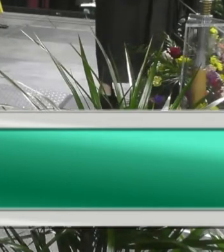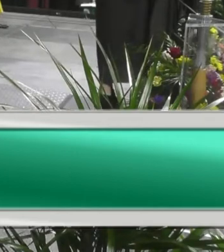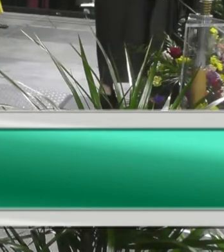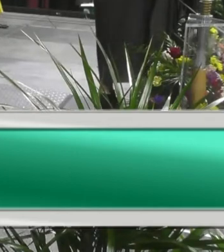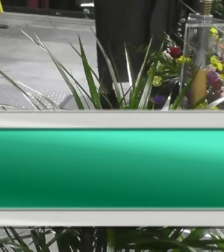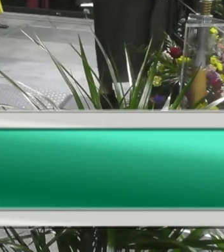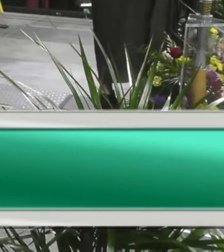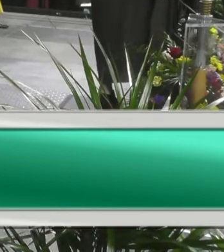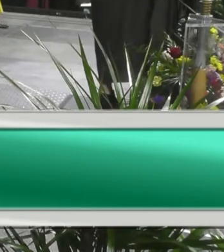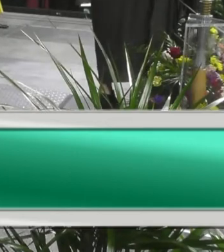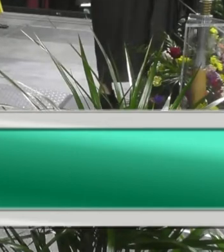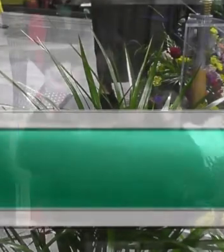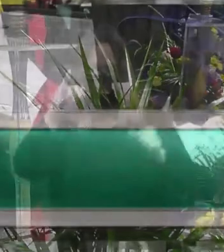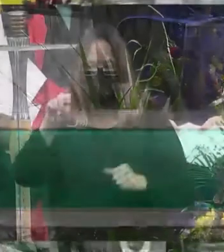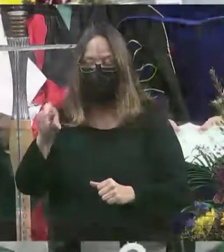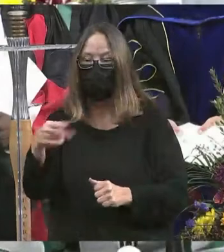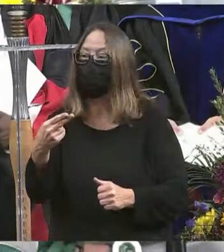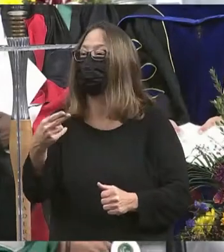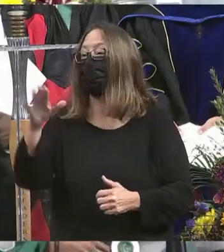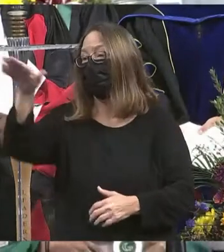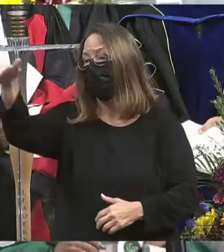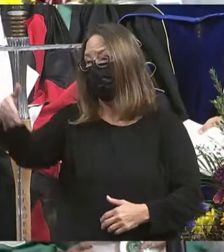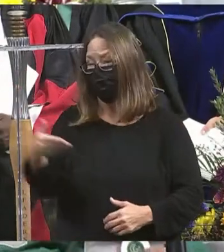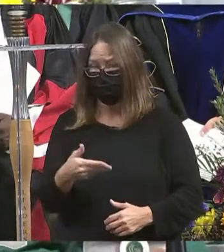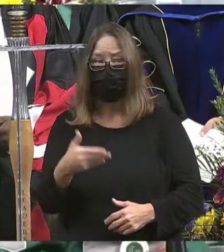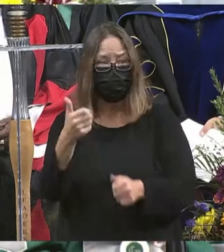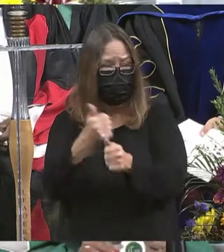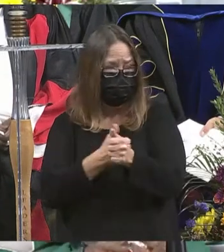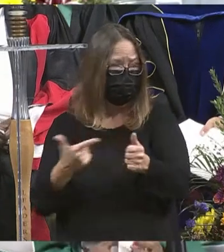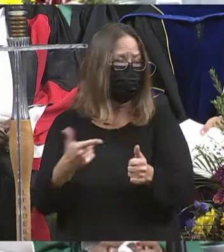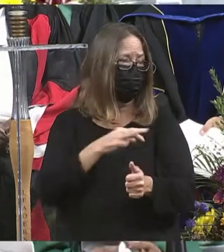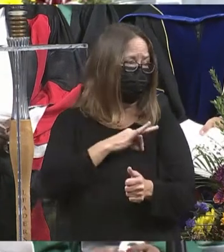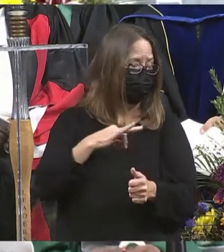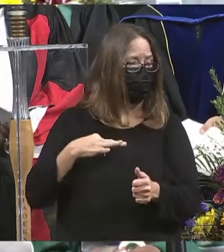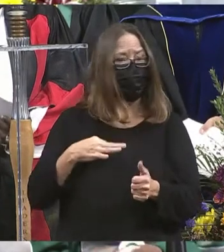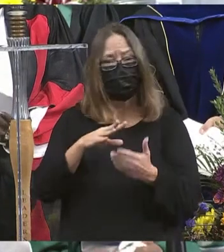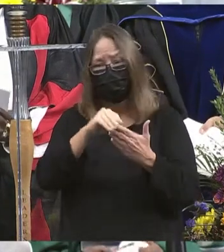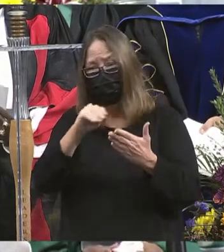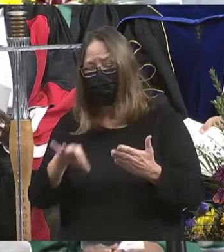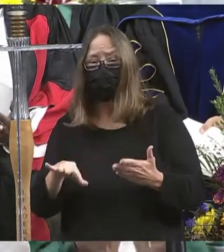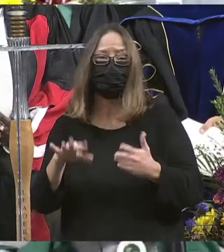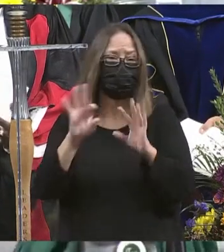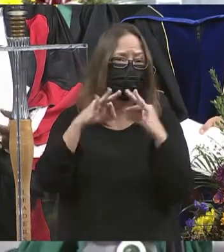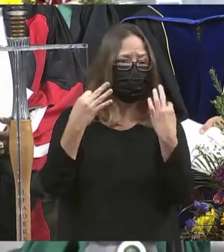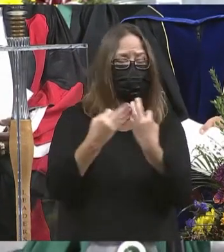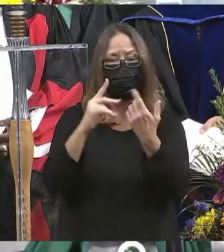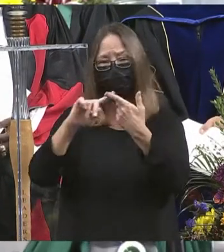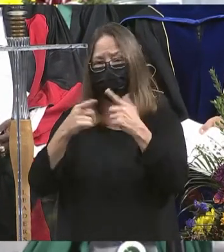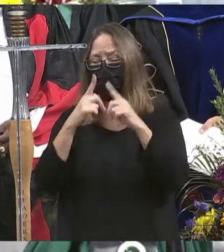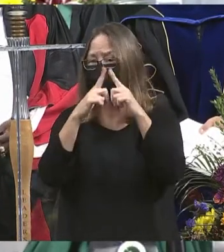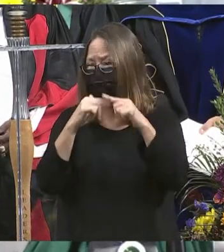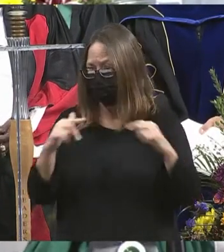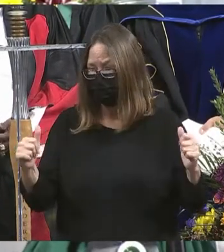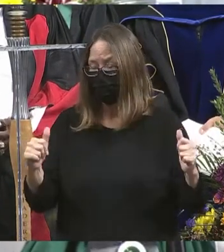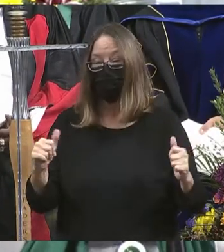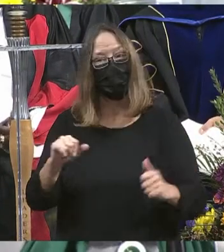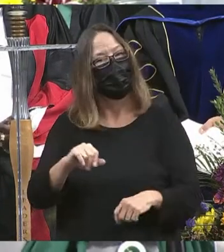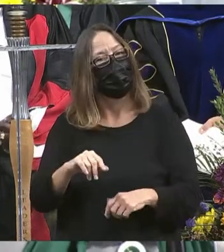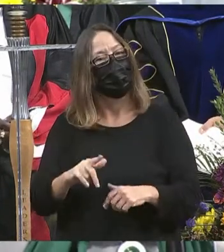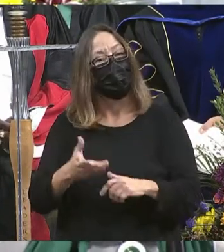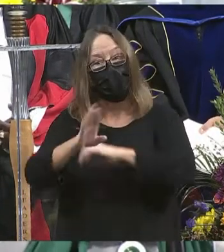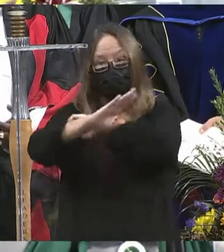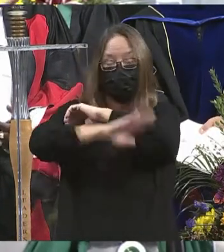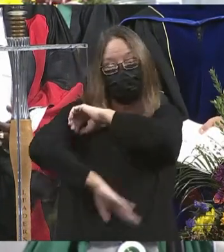Thank you, President Joseph, and welcome to our distinguished guests, faculty, staff, families, friends, and of course,